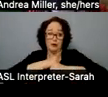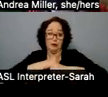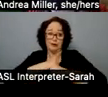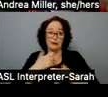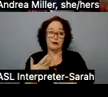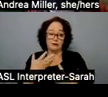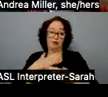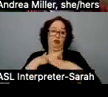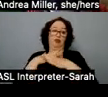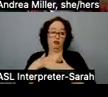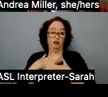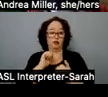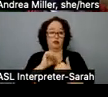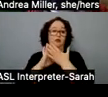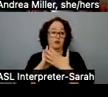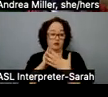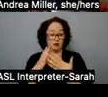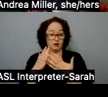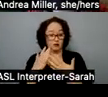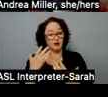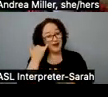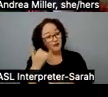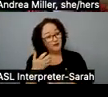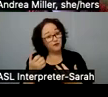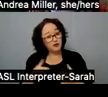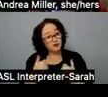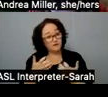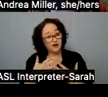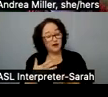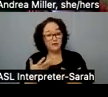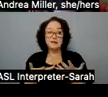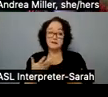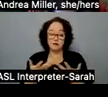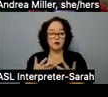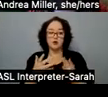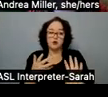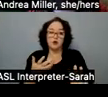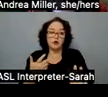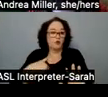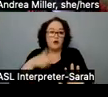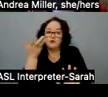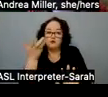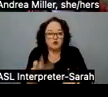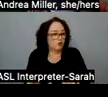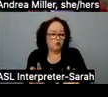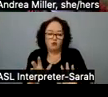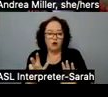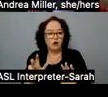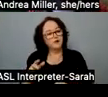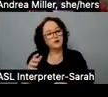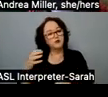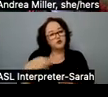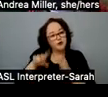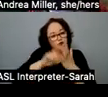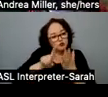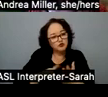especially survivors. So we wanted to have no application fees, no credit checks, no criminal history situations that were going to